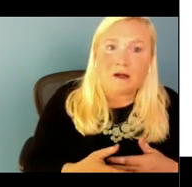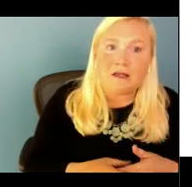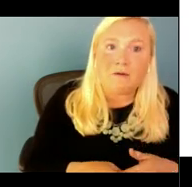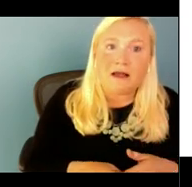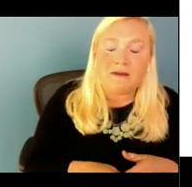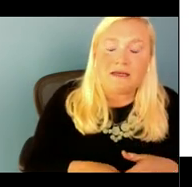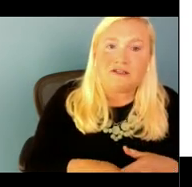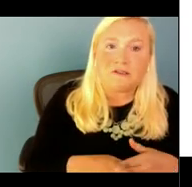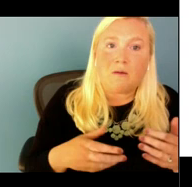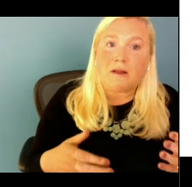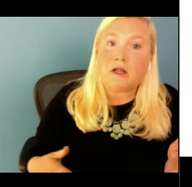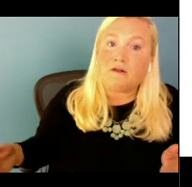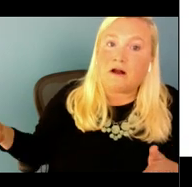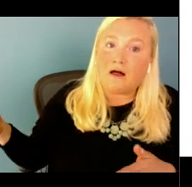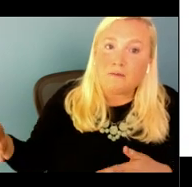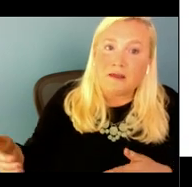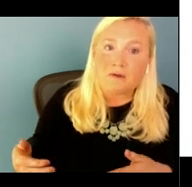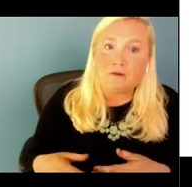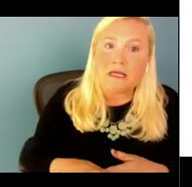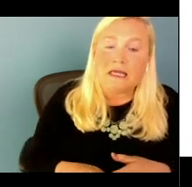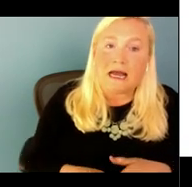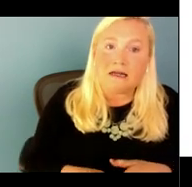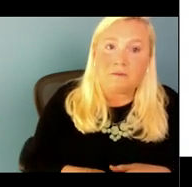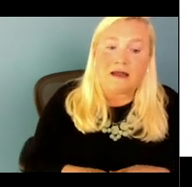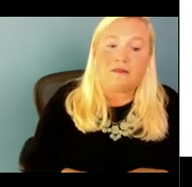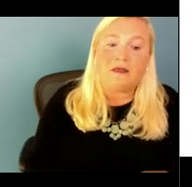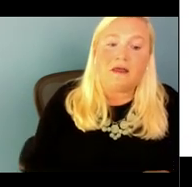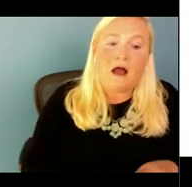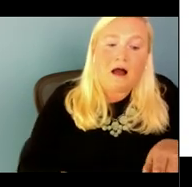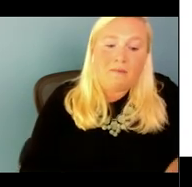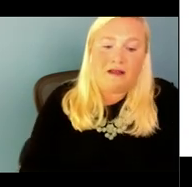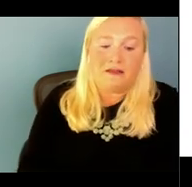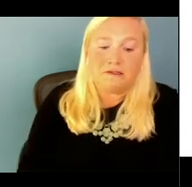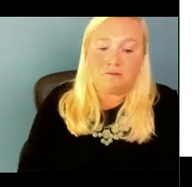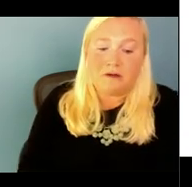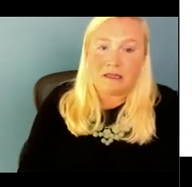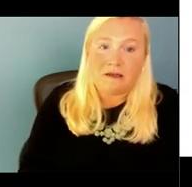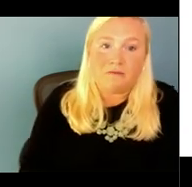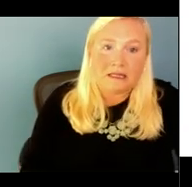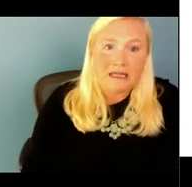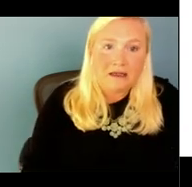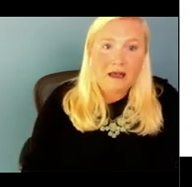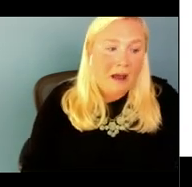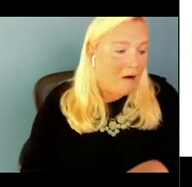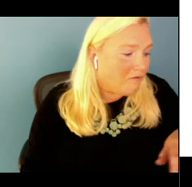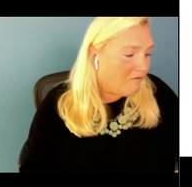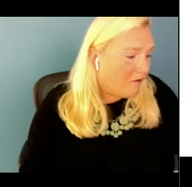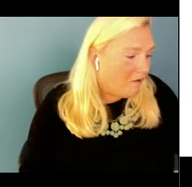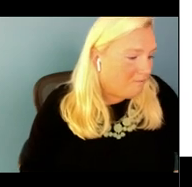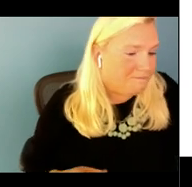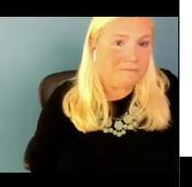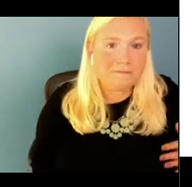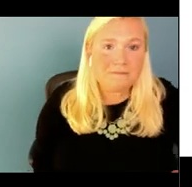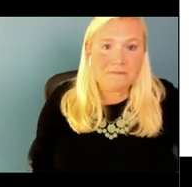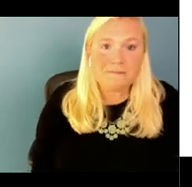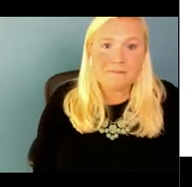hear what your recommendations are, but look, there are other people you can connect with, I think is really, really